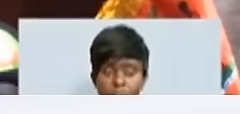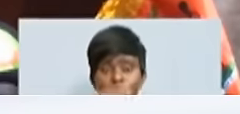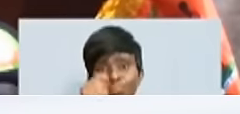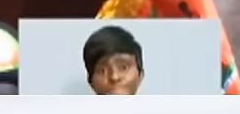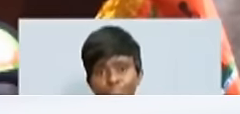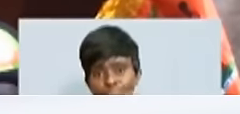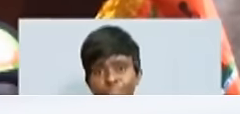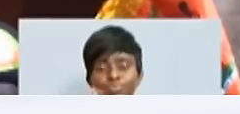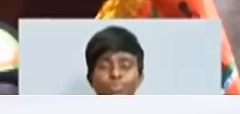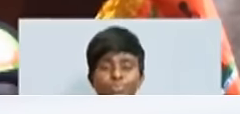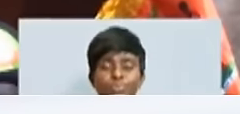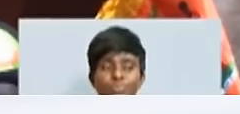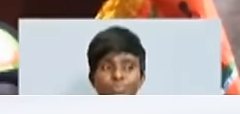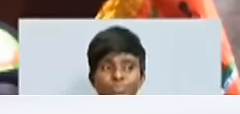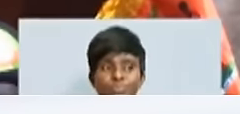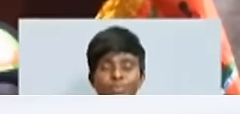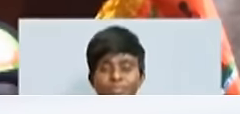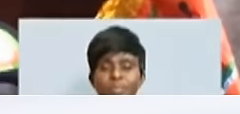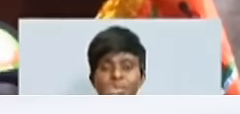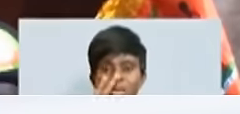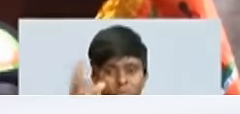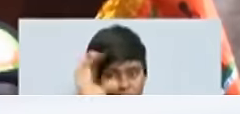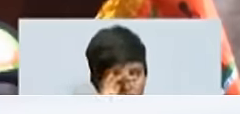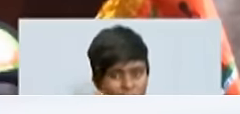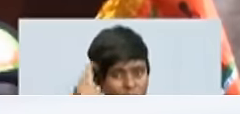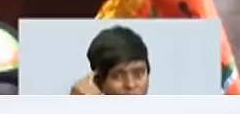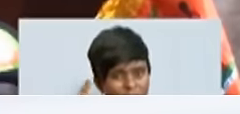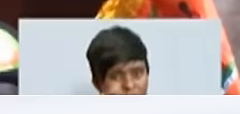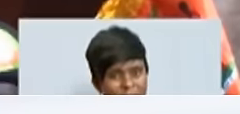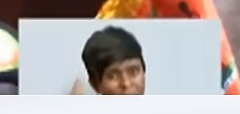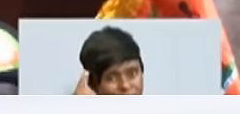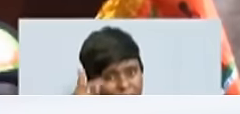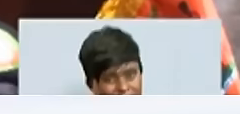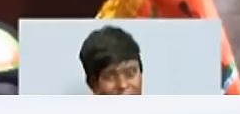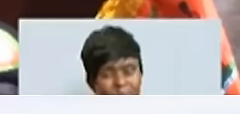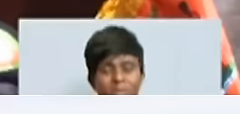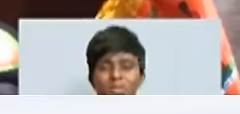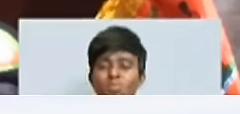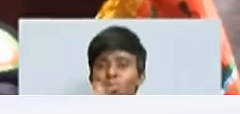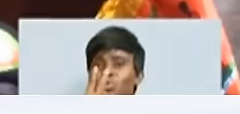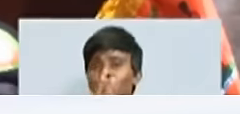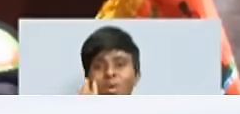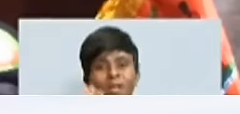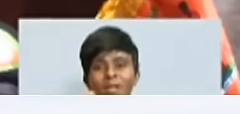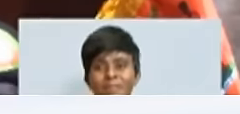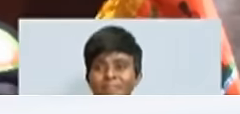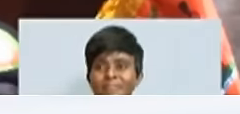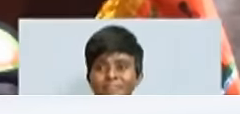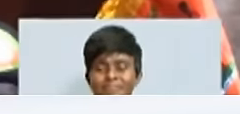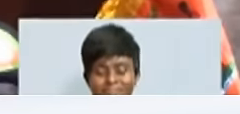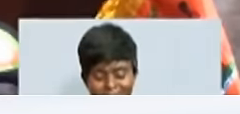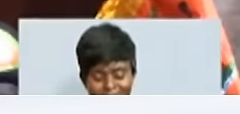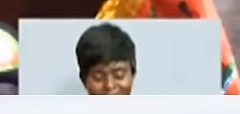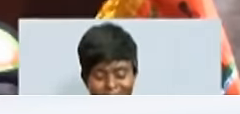employed. I'm looking for one. Just one, not two.